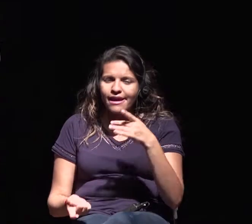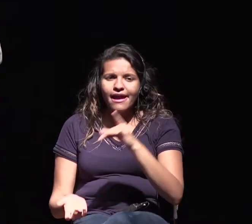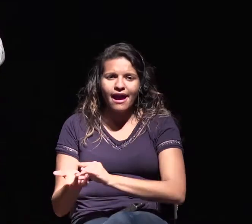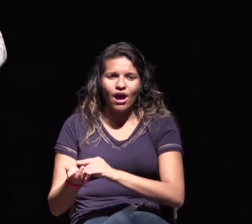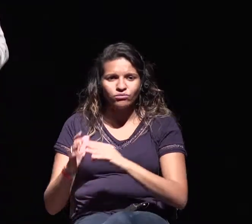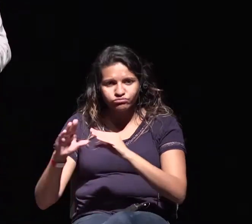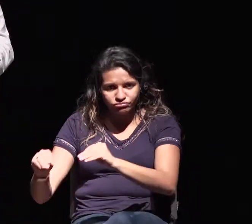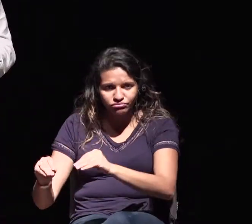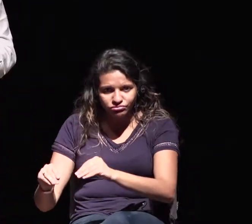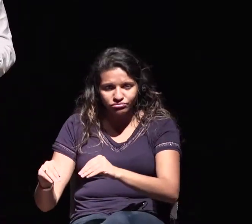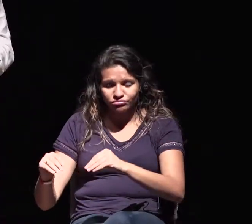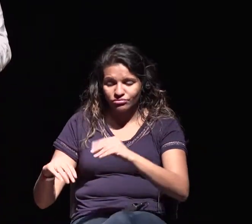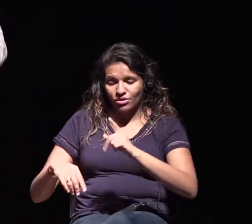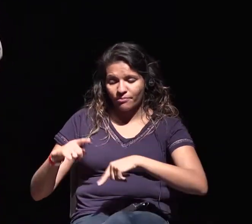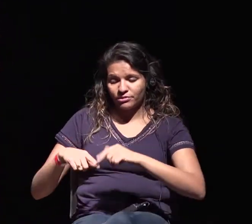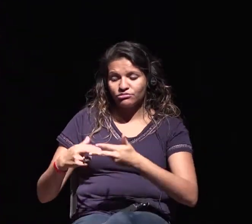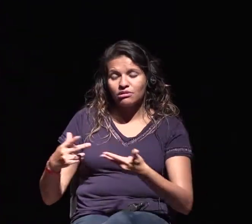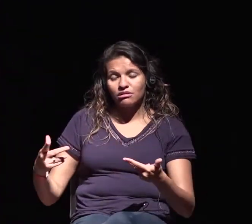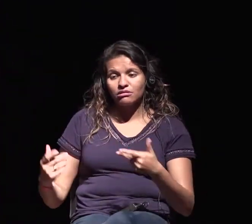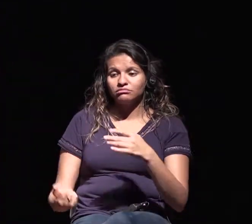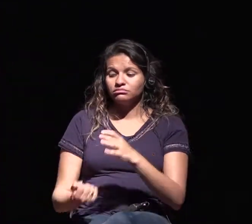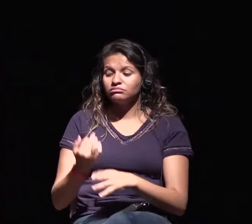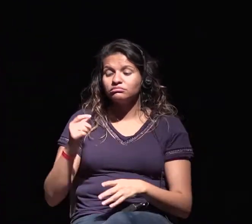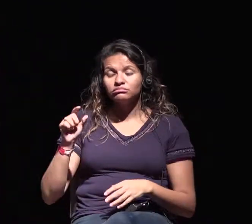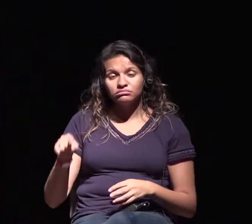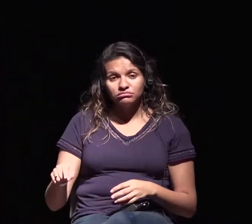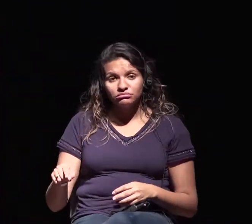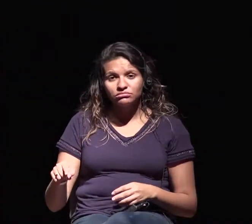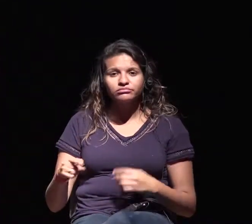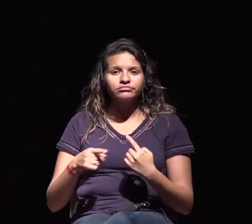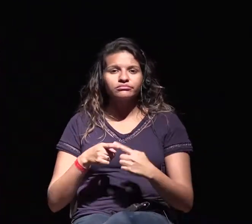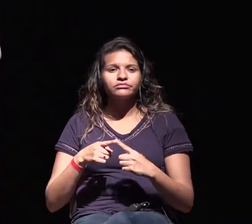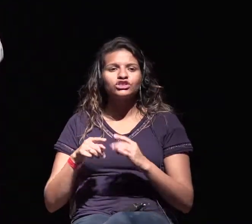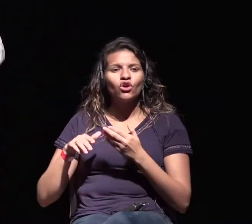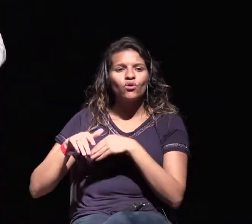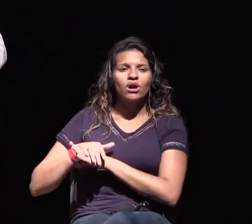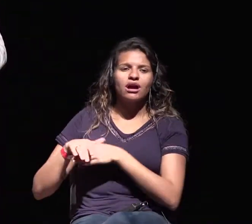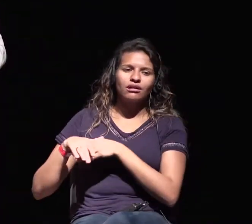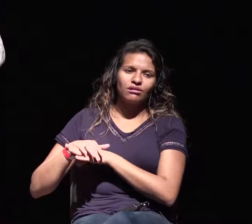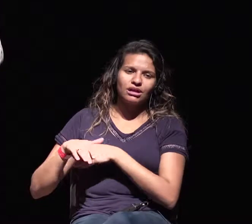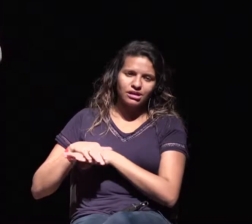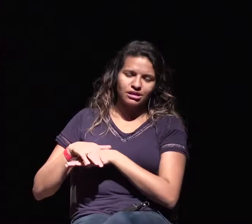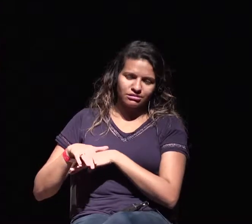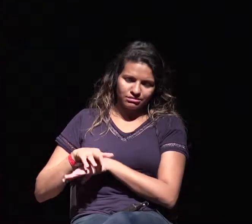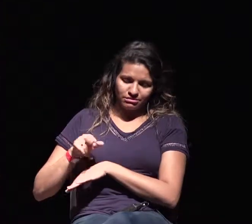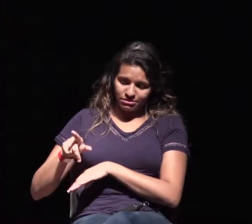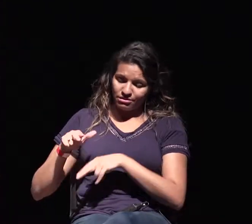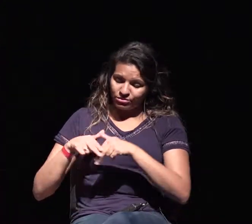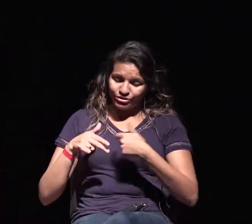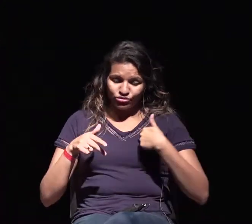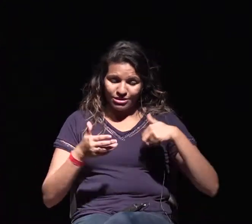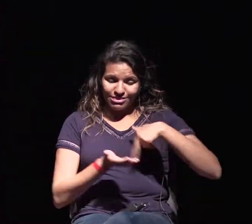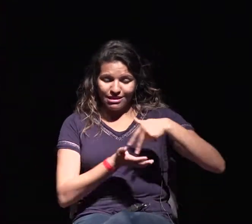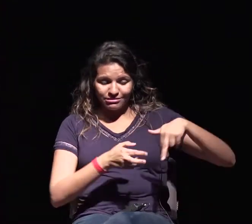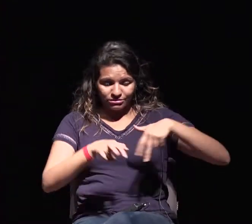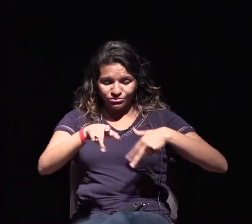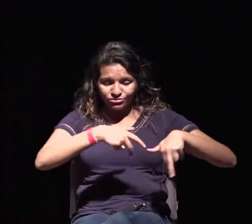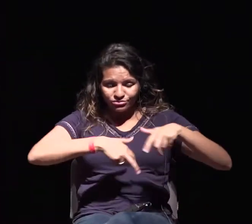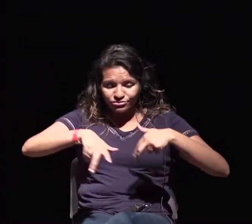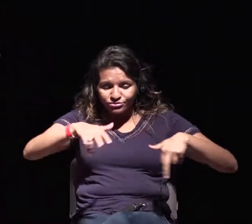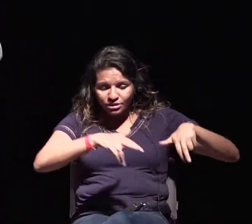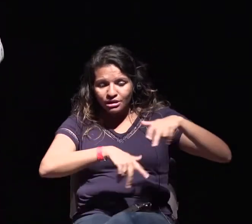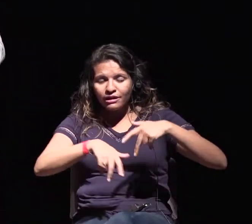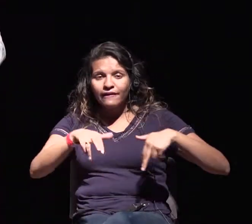of objects. To choreograph an exhibition is to envisage both an exhibition in a moment of time and